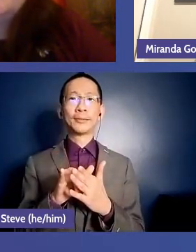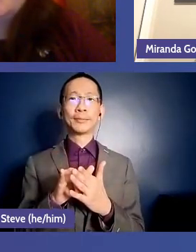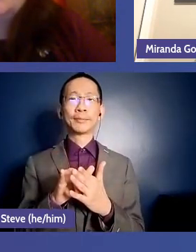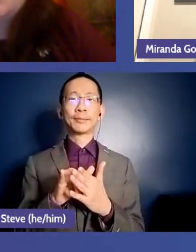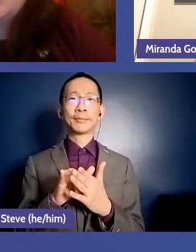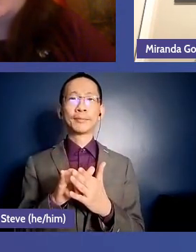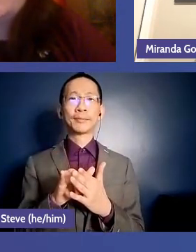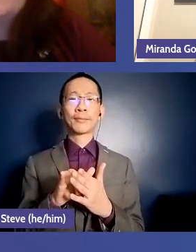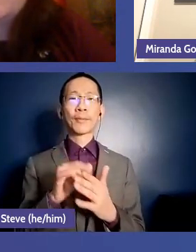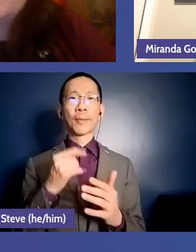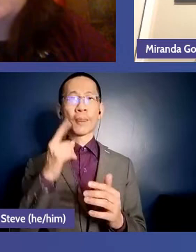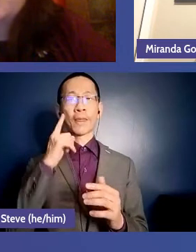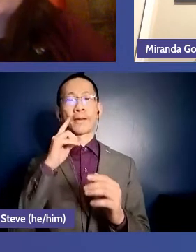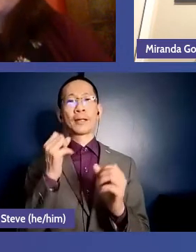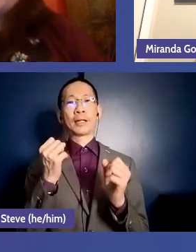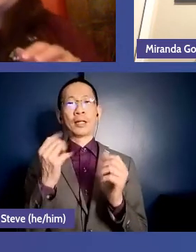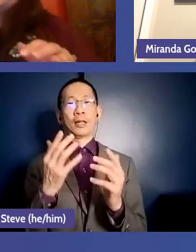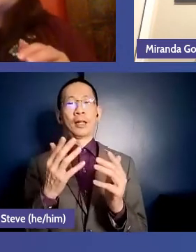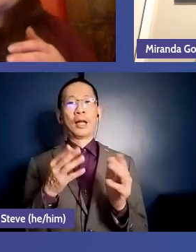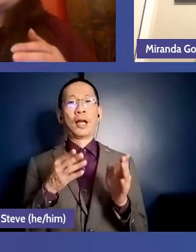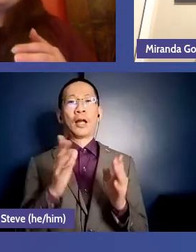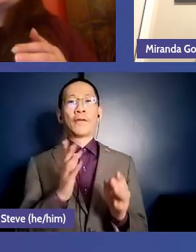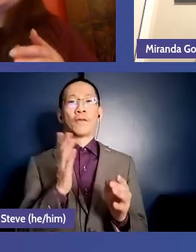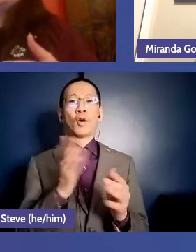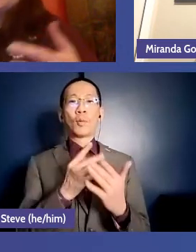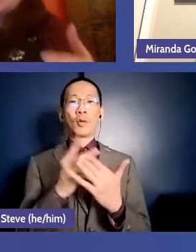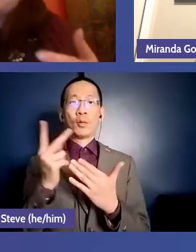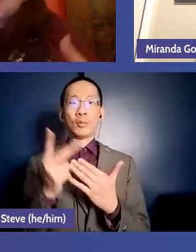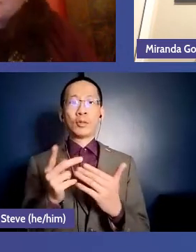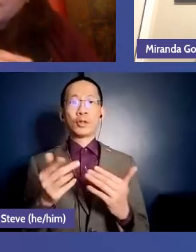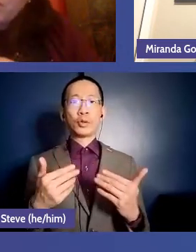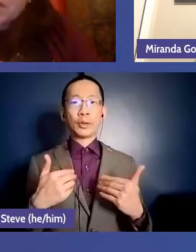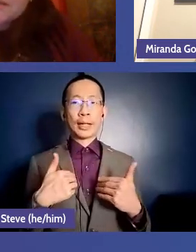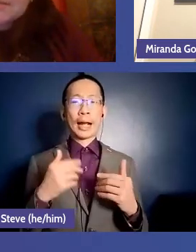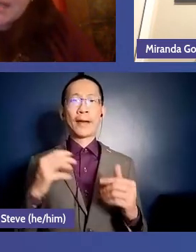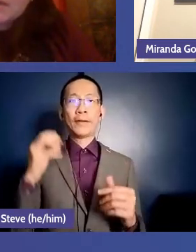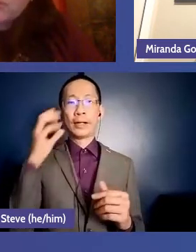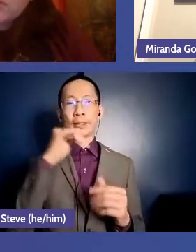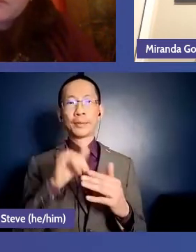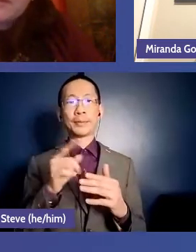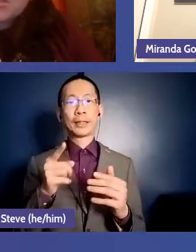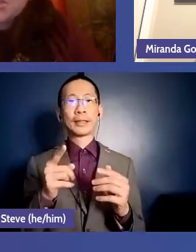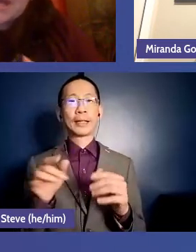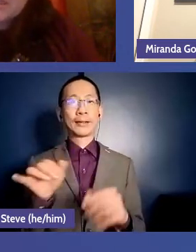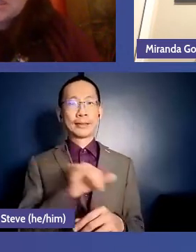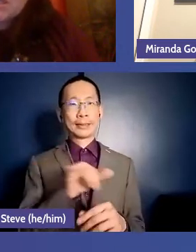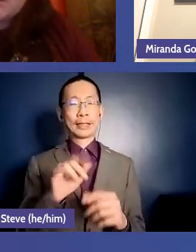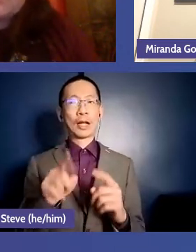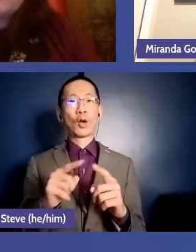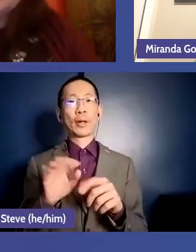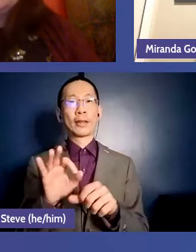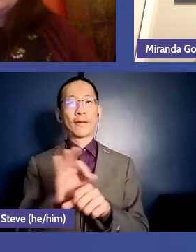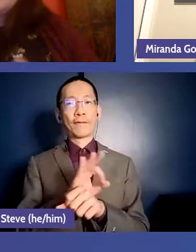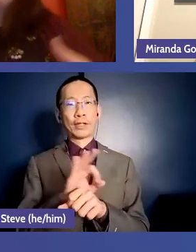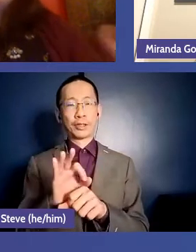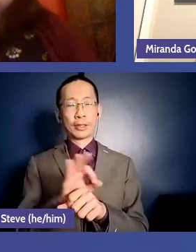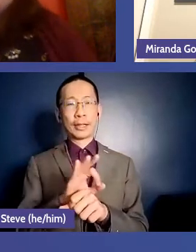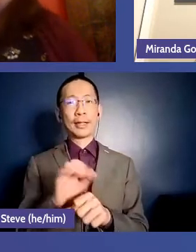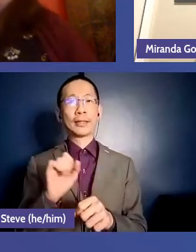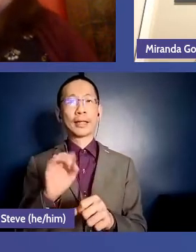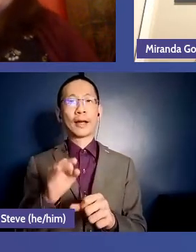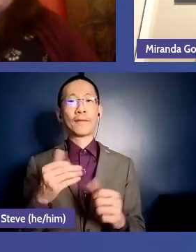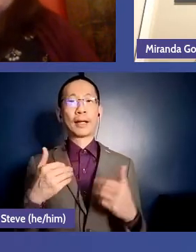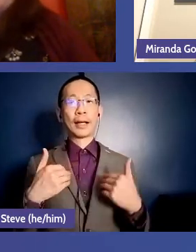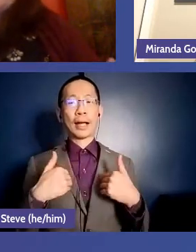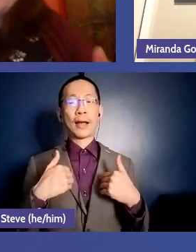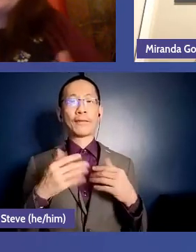you know, I think in a lot of formal programs, there's kind of an assumption that they're one and the same, when the functionality of having a